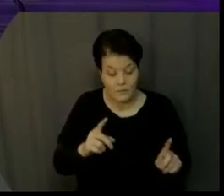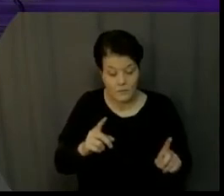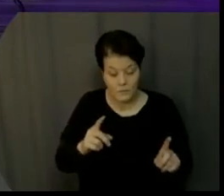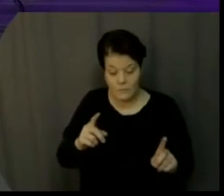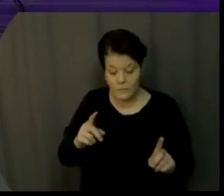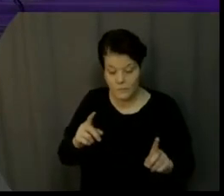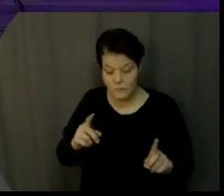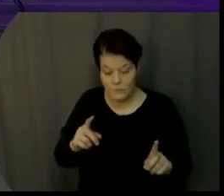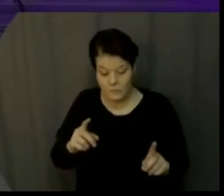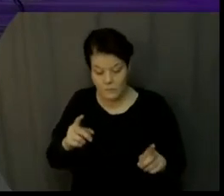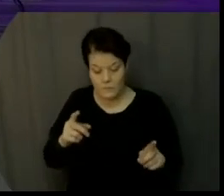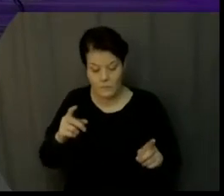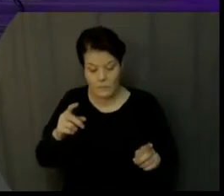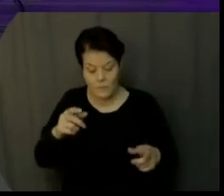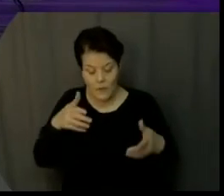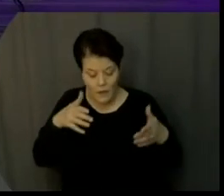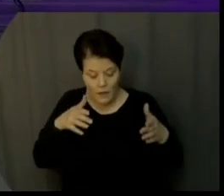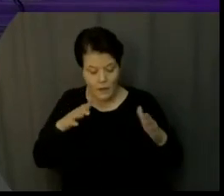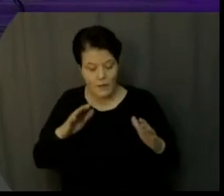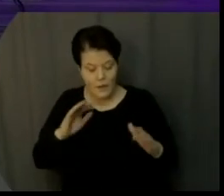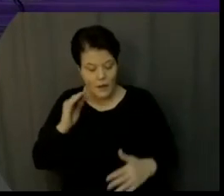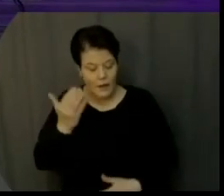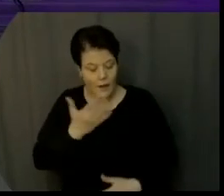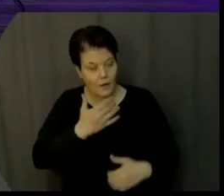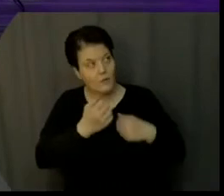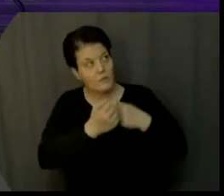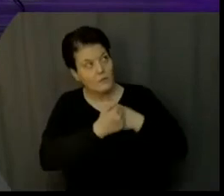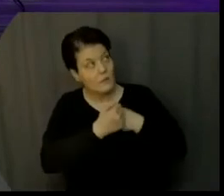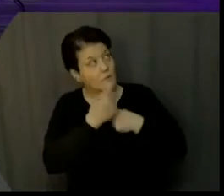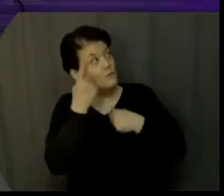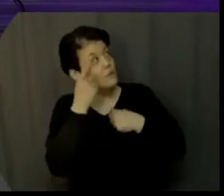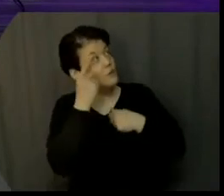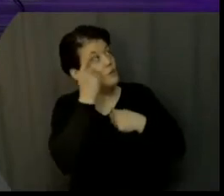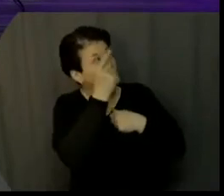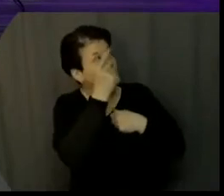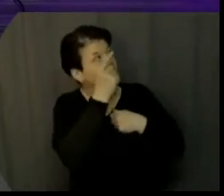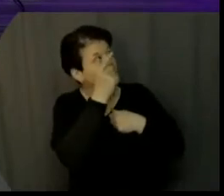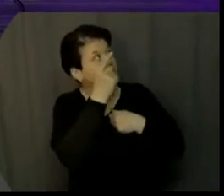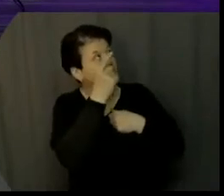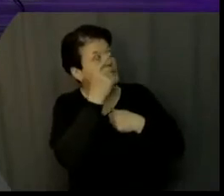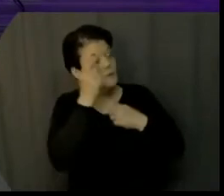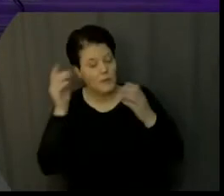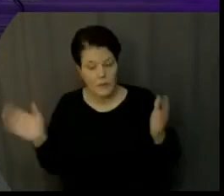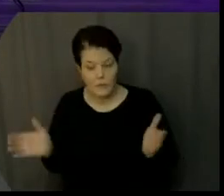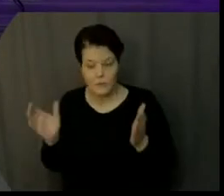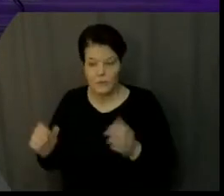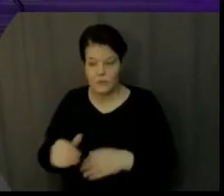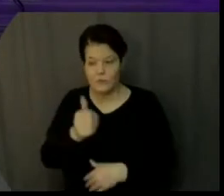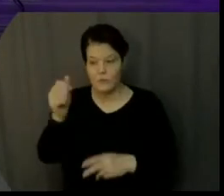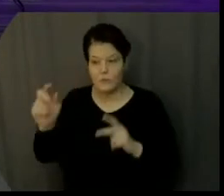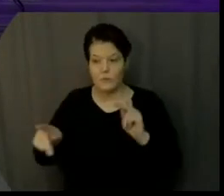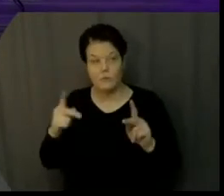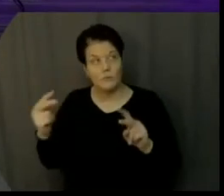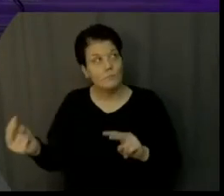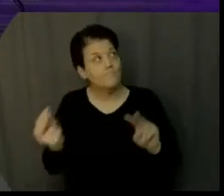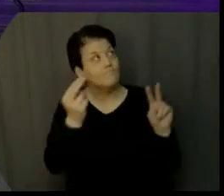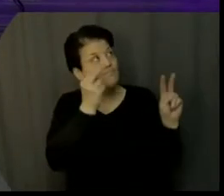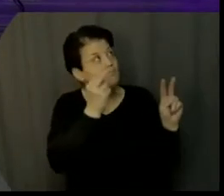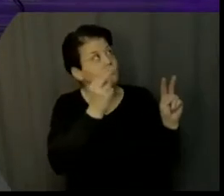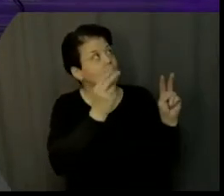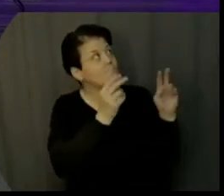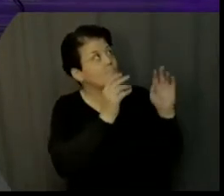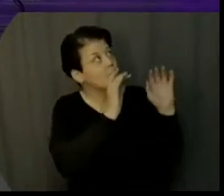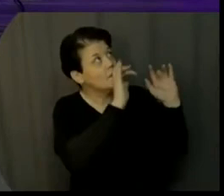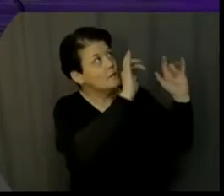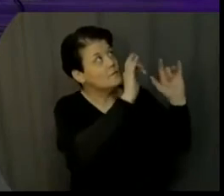others, so others might desire to know you and to have their